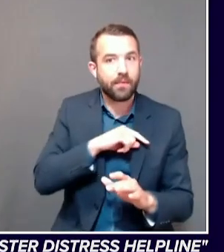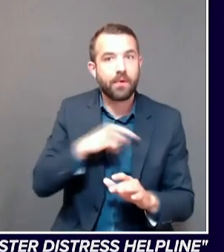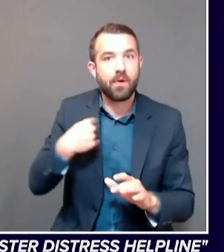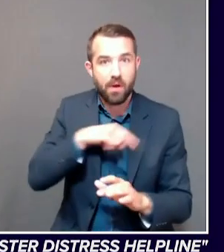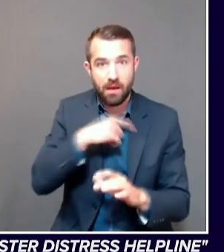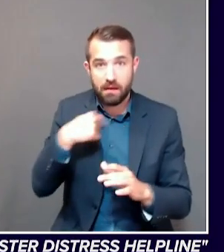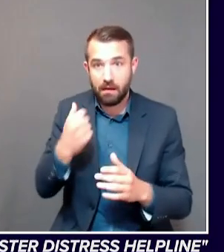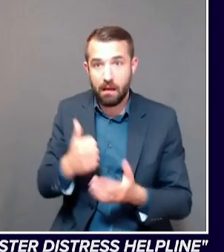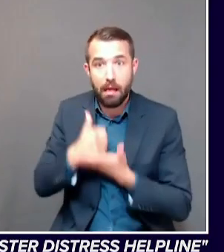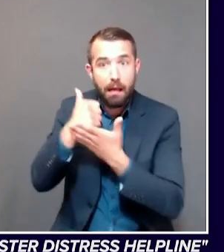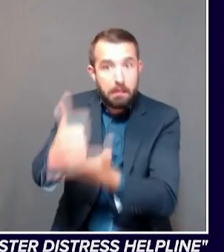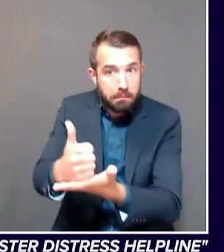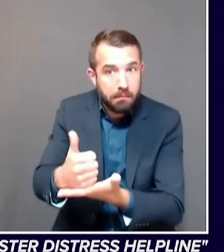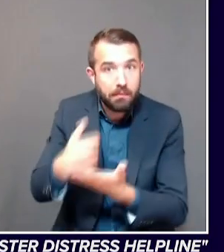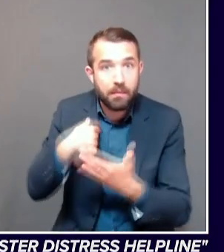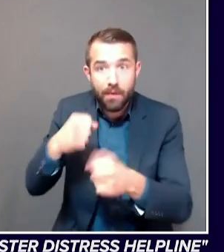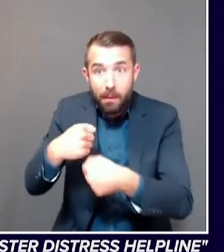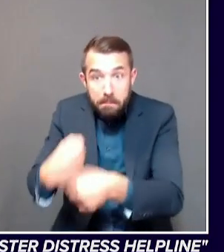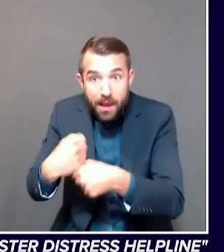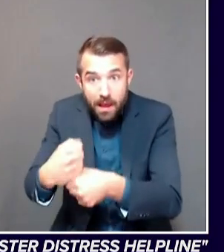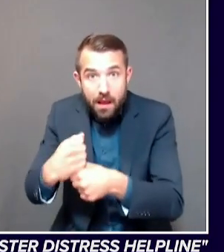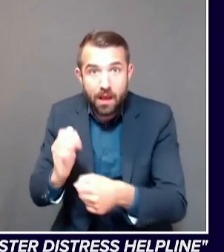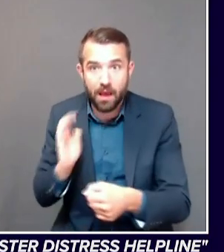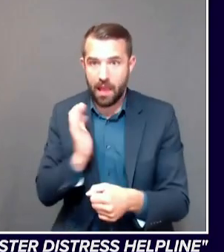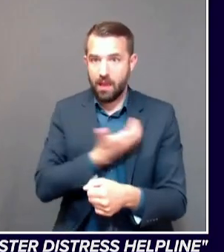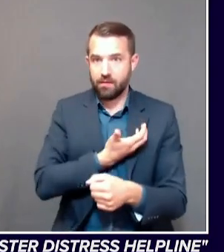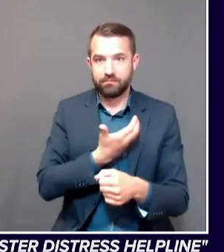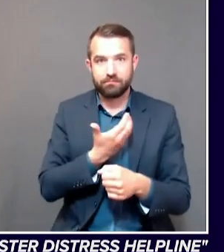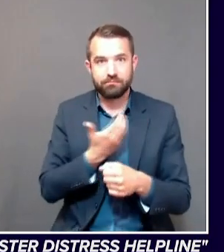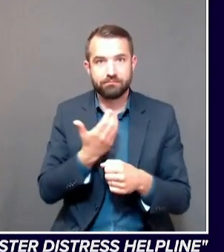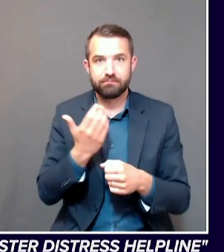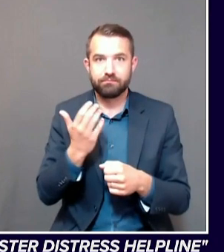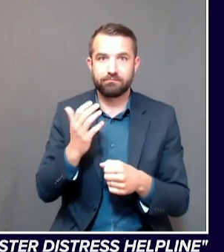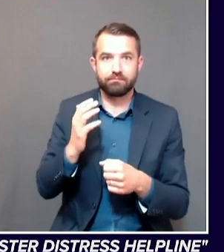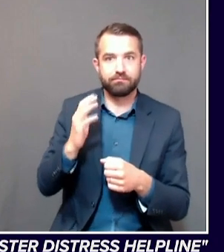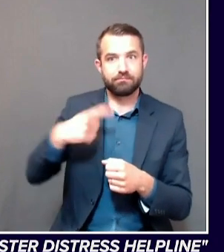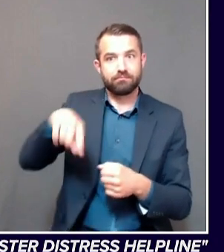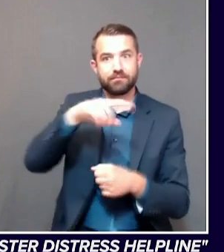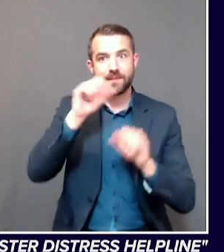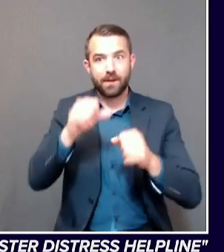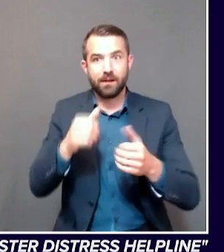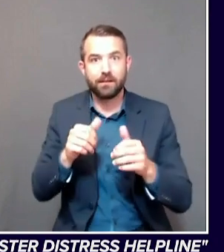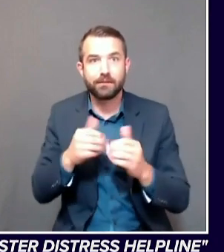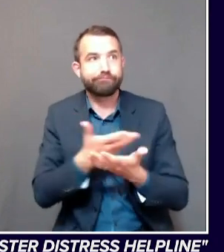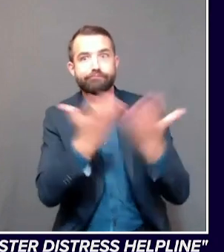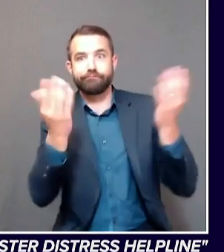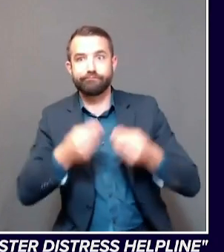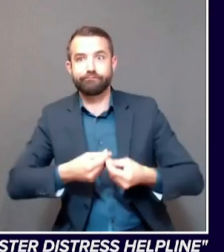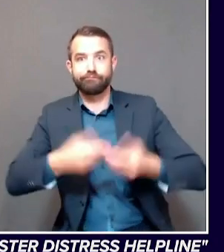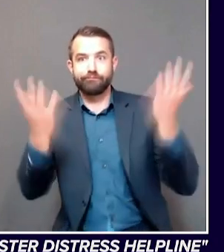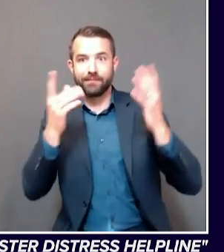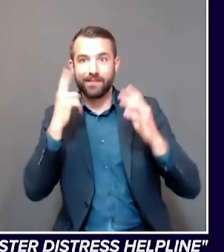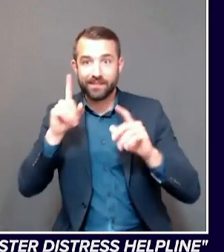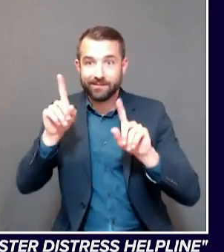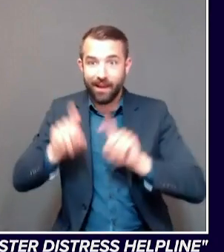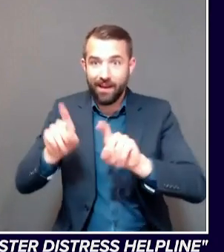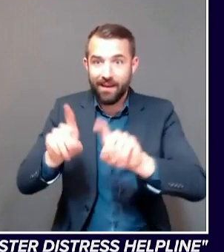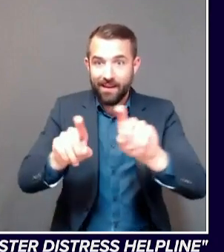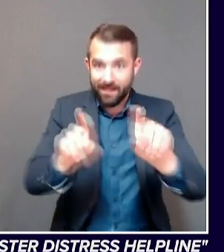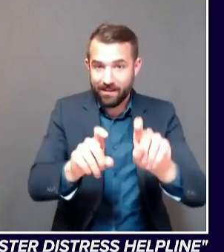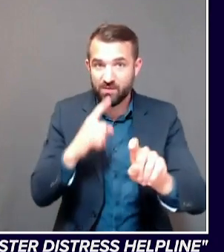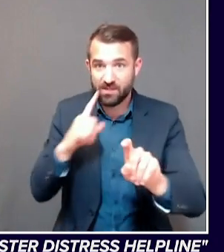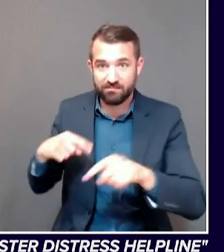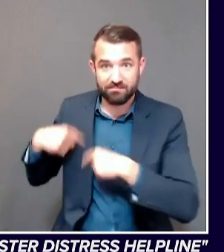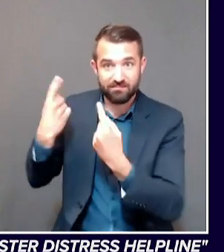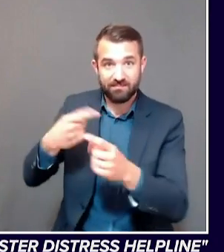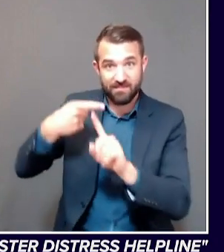and our colleagues at the National Guard could properly undertake this broad mission to fit test folks. Over the last 2